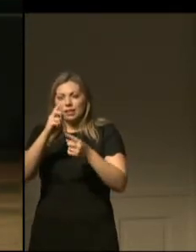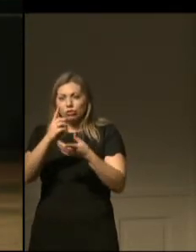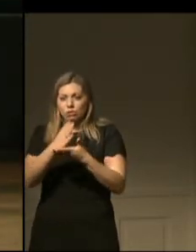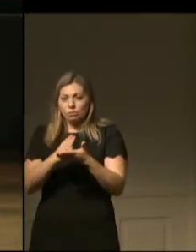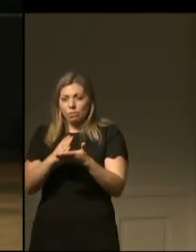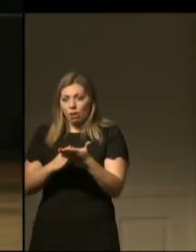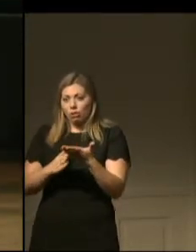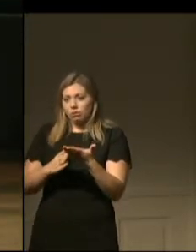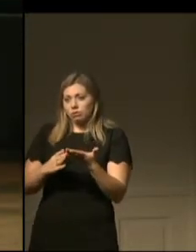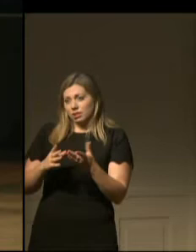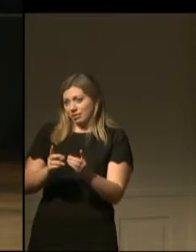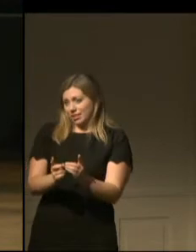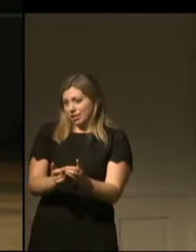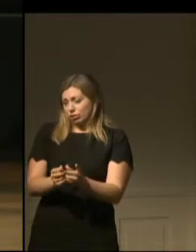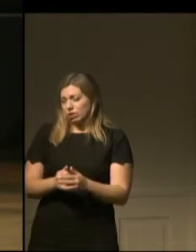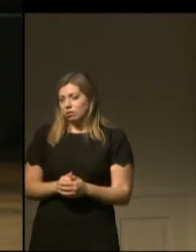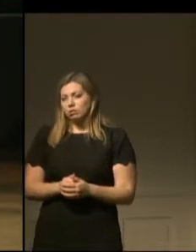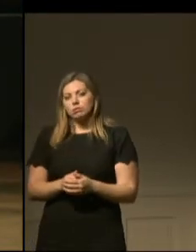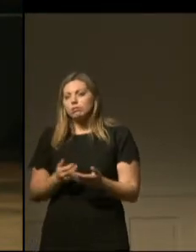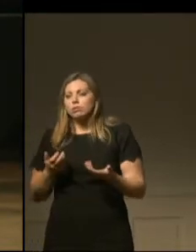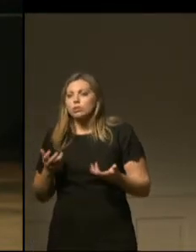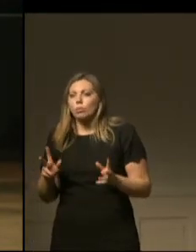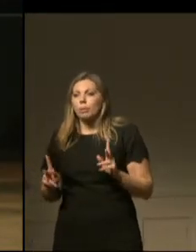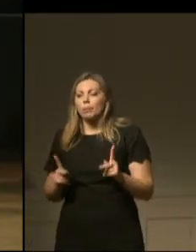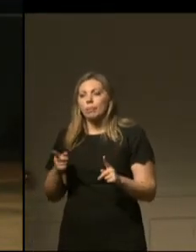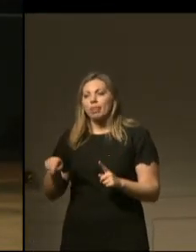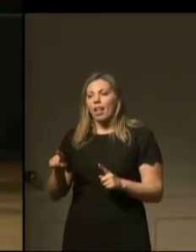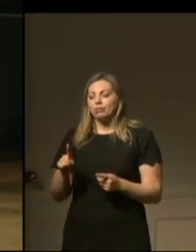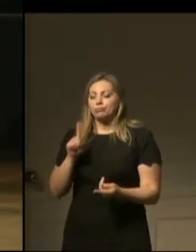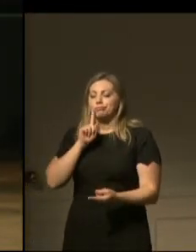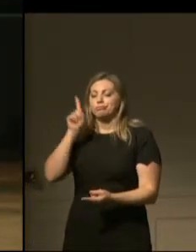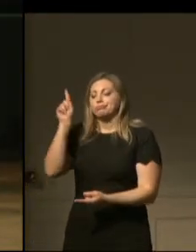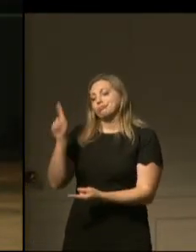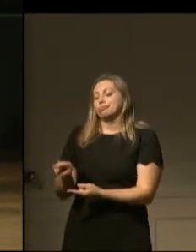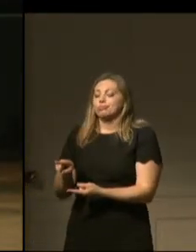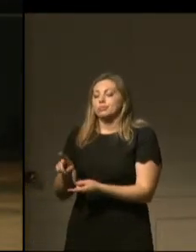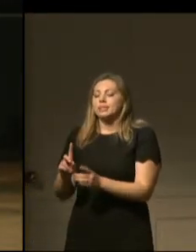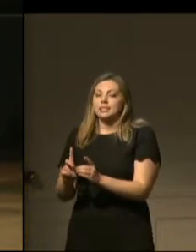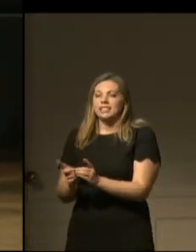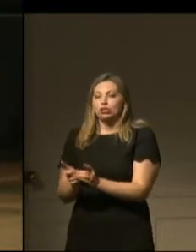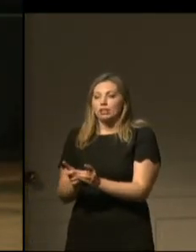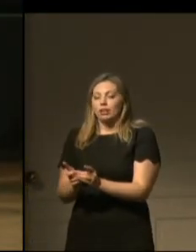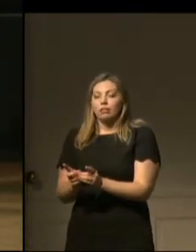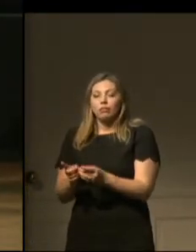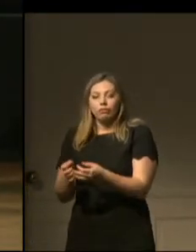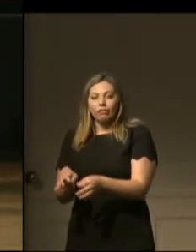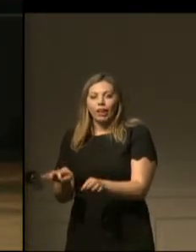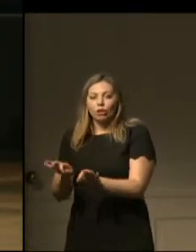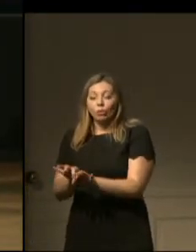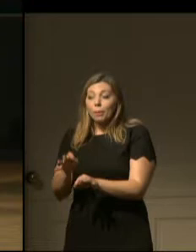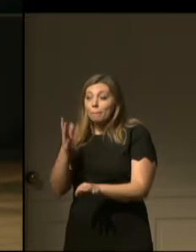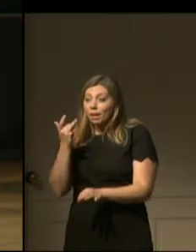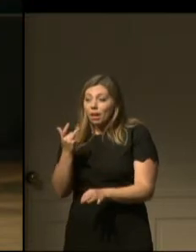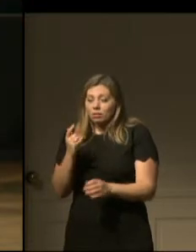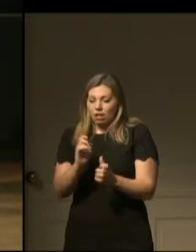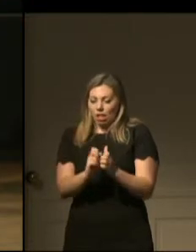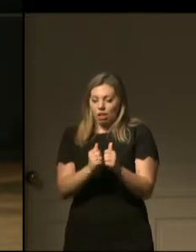aspects of it so that you don't have people who discount the value of the digitization because of the usage that